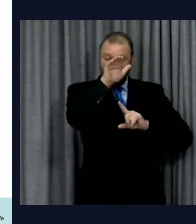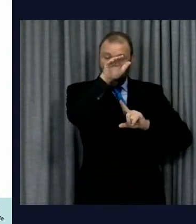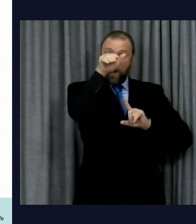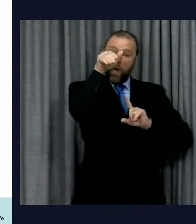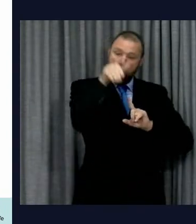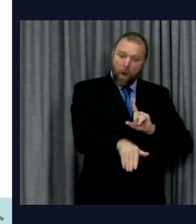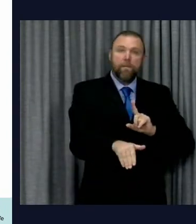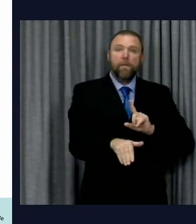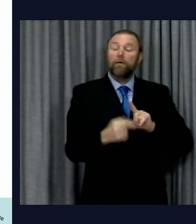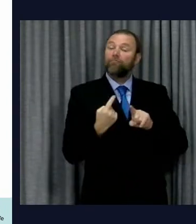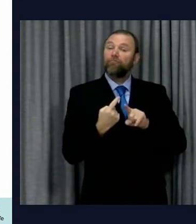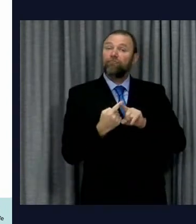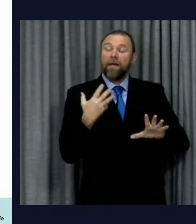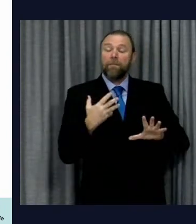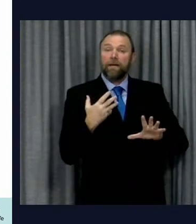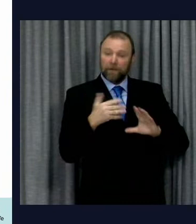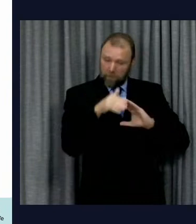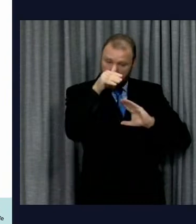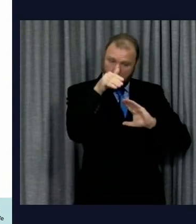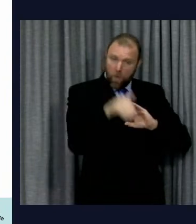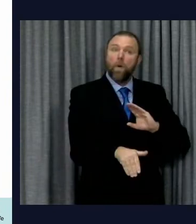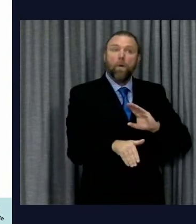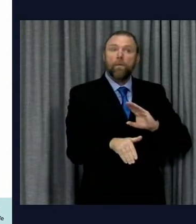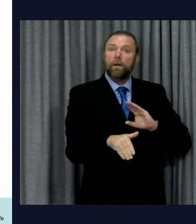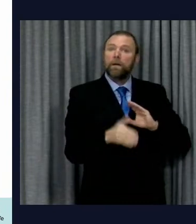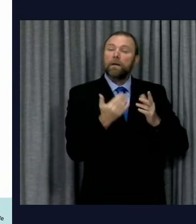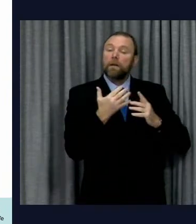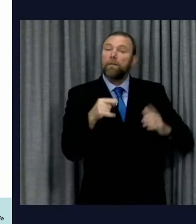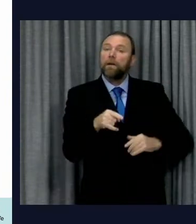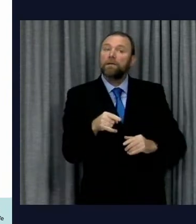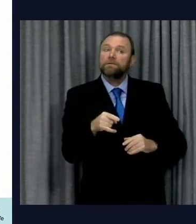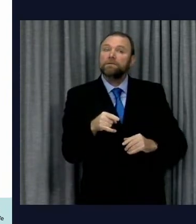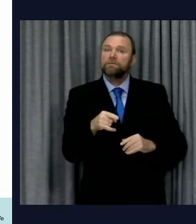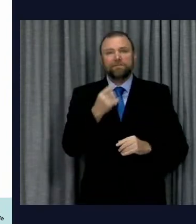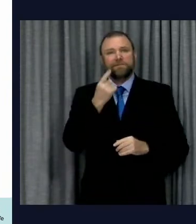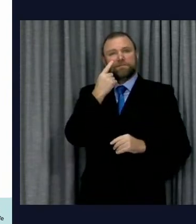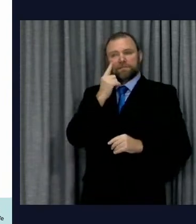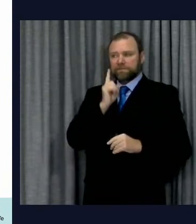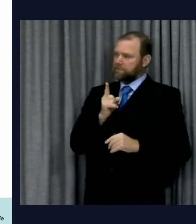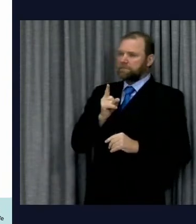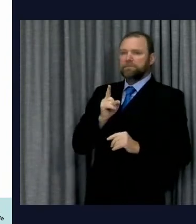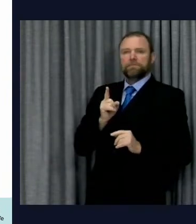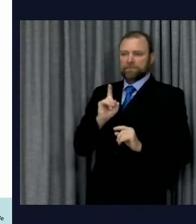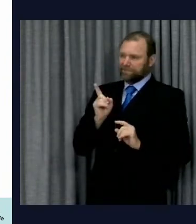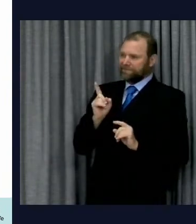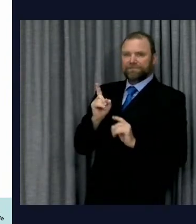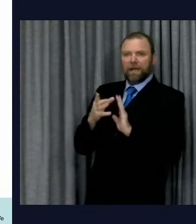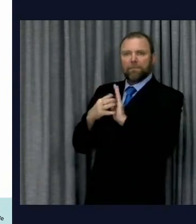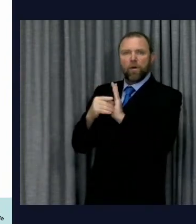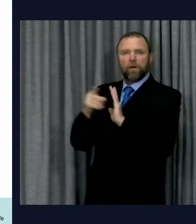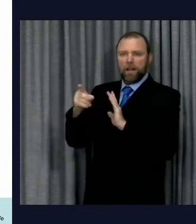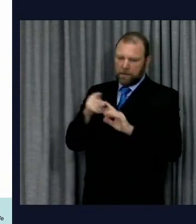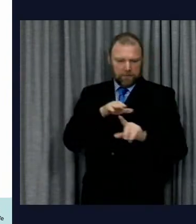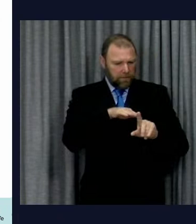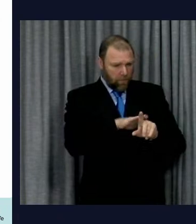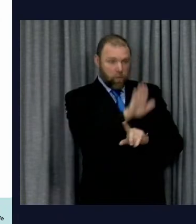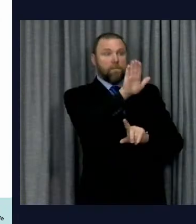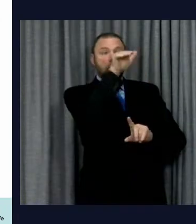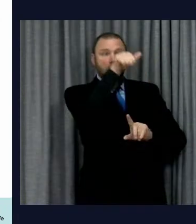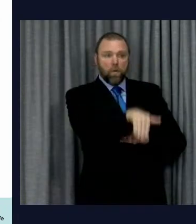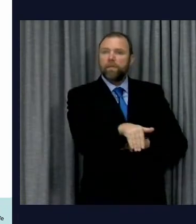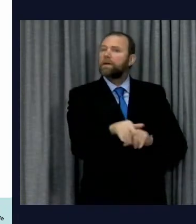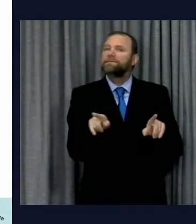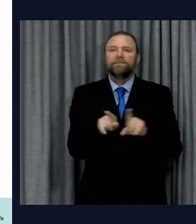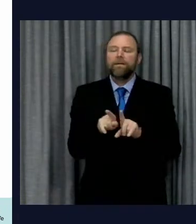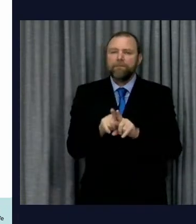an equally swift decline in numbers as we saw in that swift rise. So